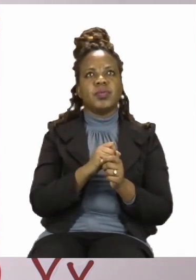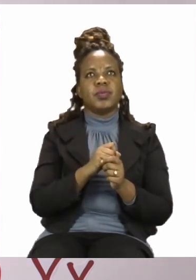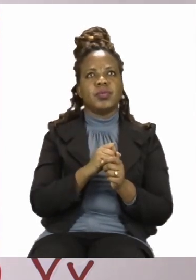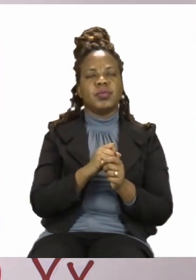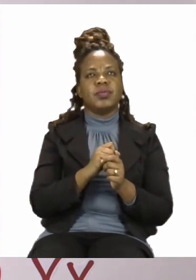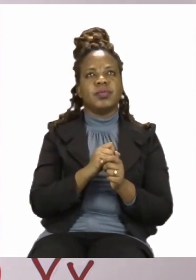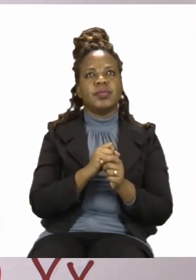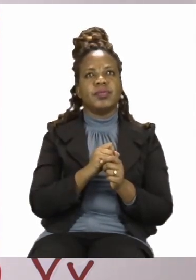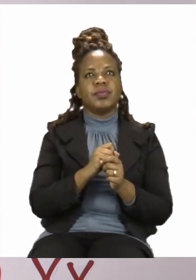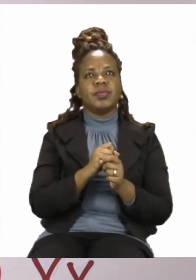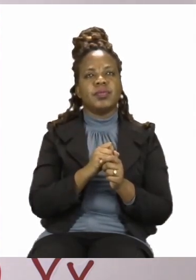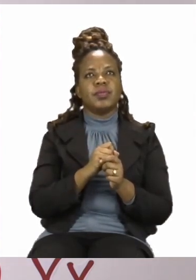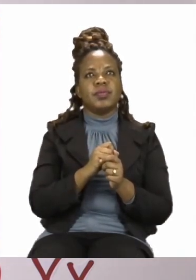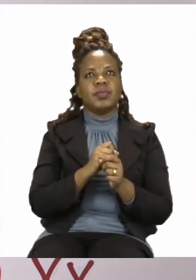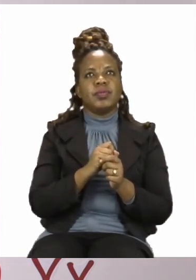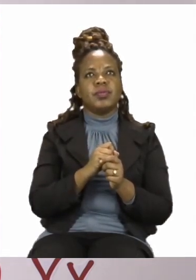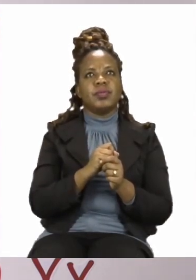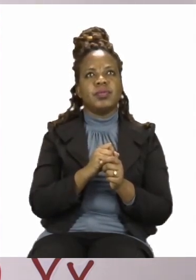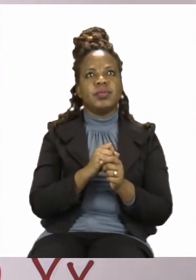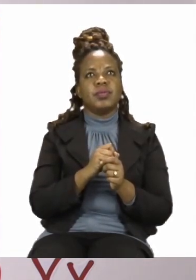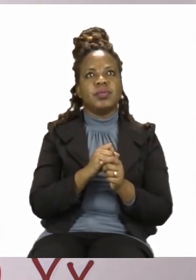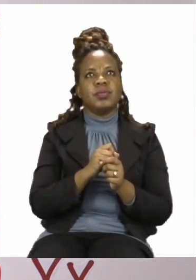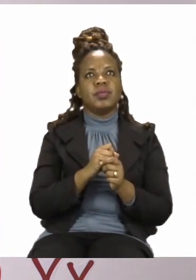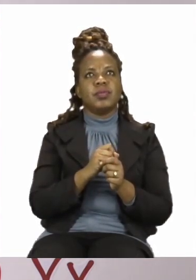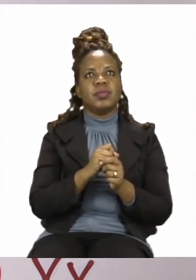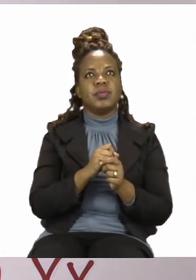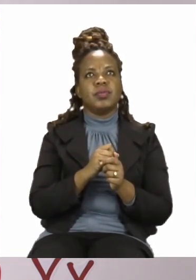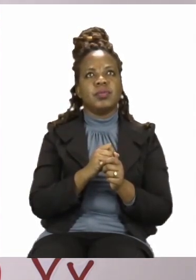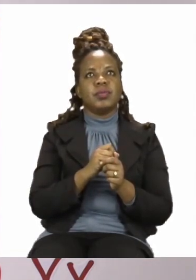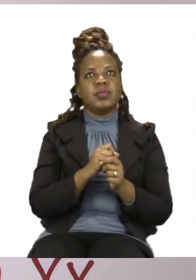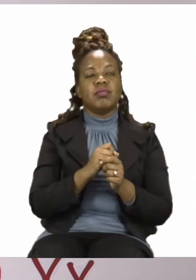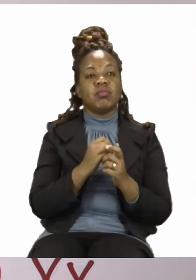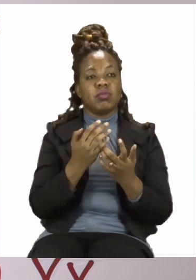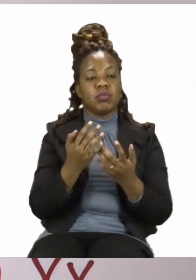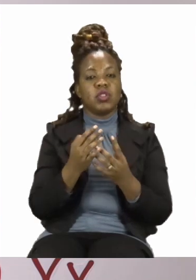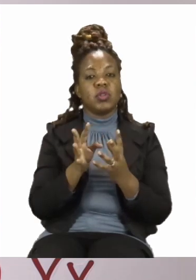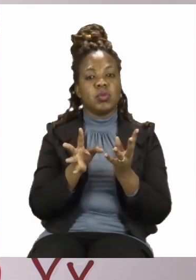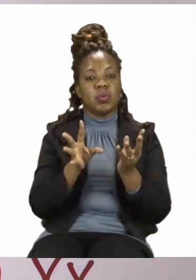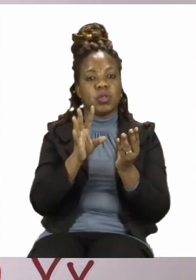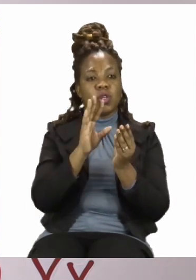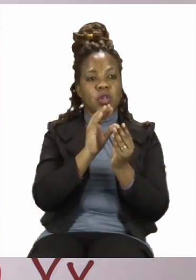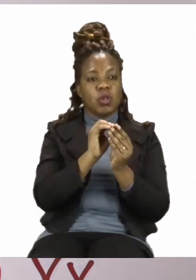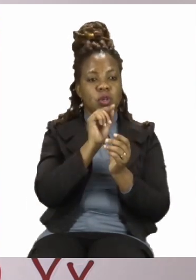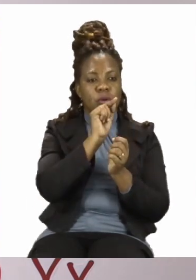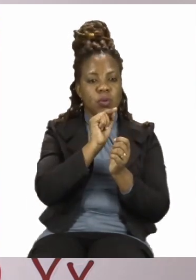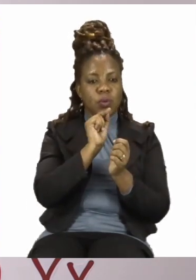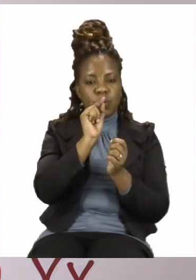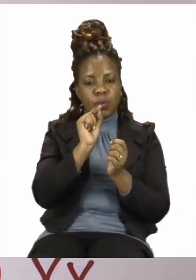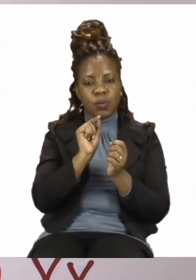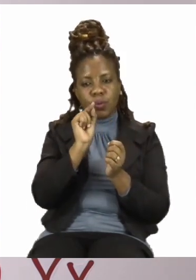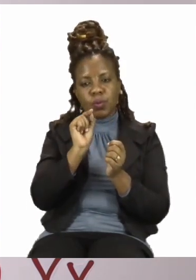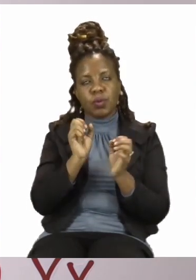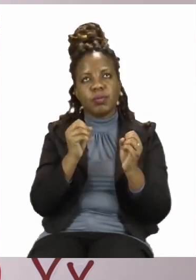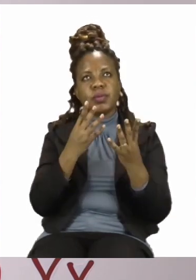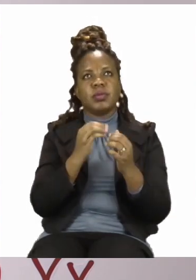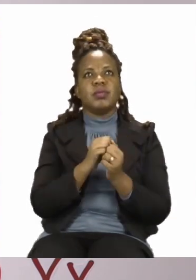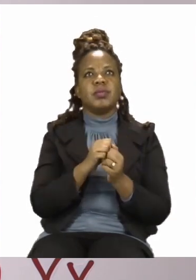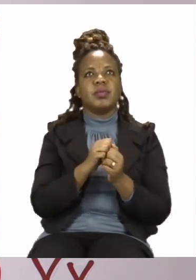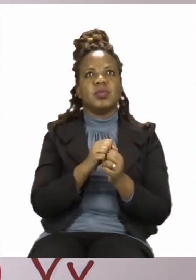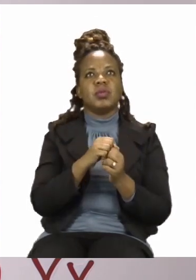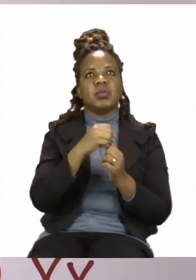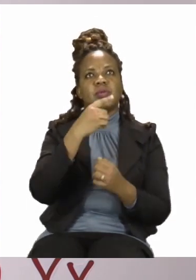2. Now I need to make sure that I have counted them all together correctly. So let us